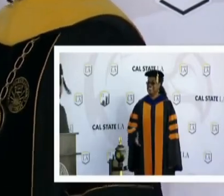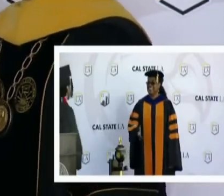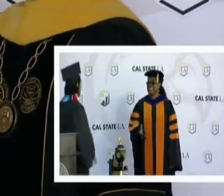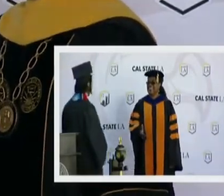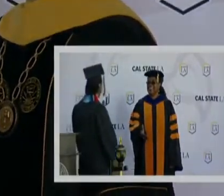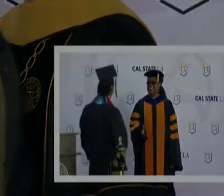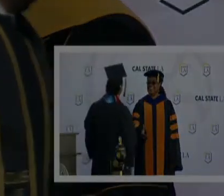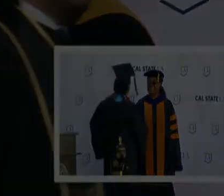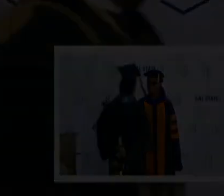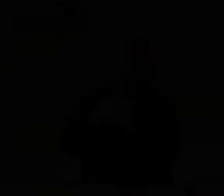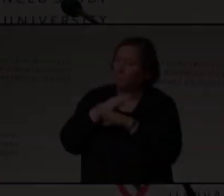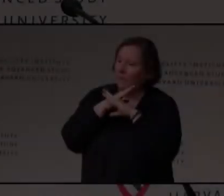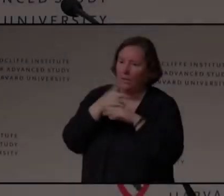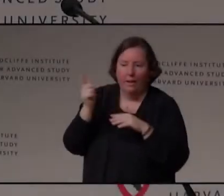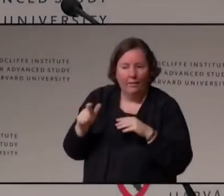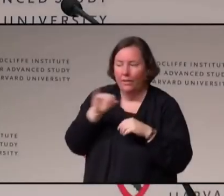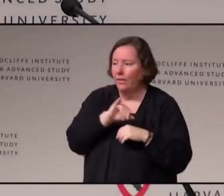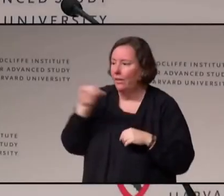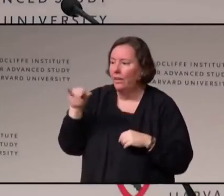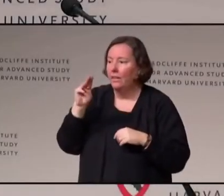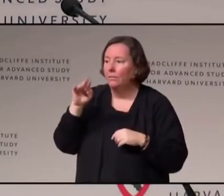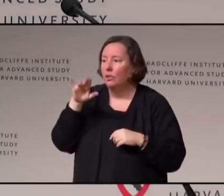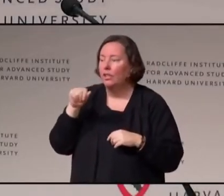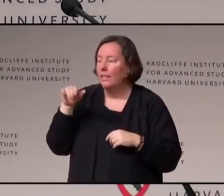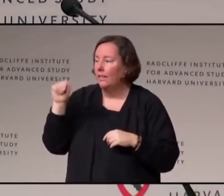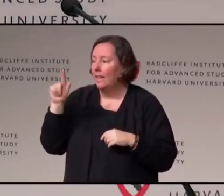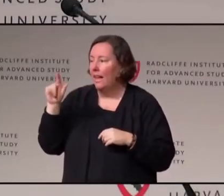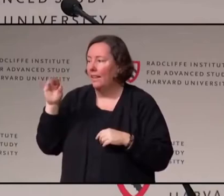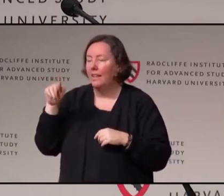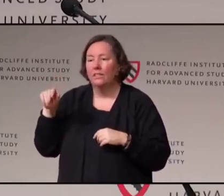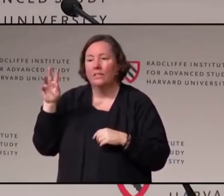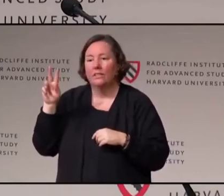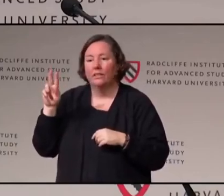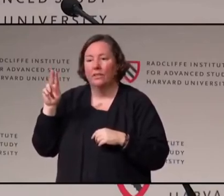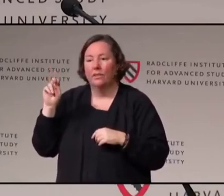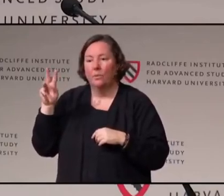Priscilla Navarro. Like Maria Alejandra Villanueva did.